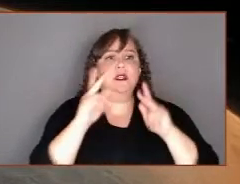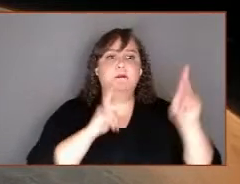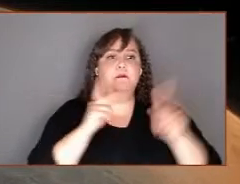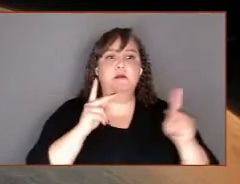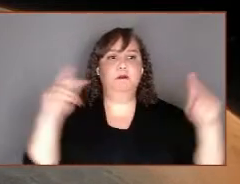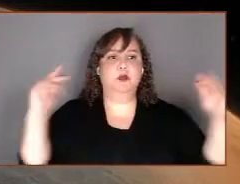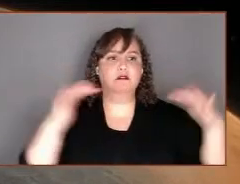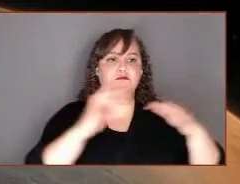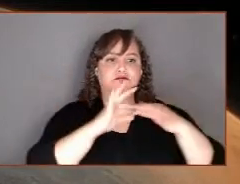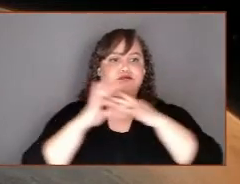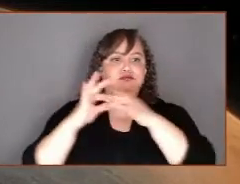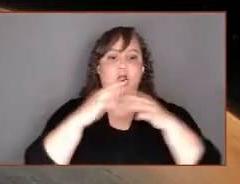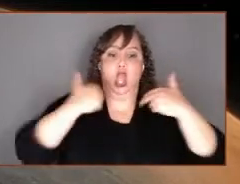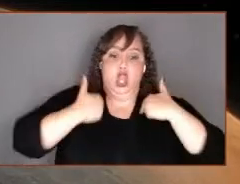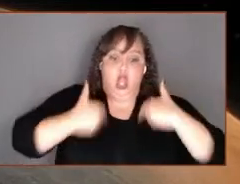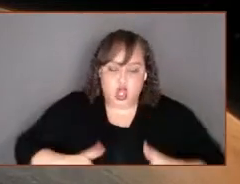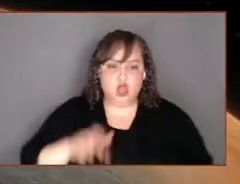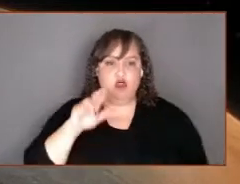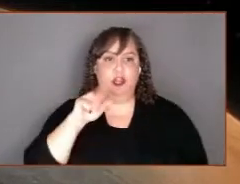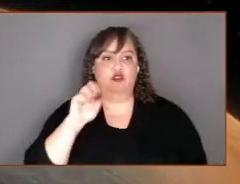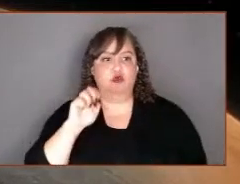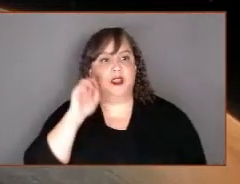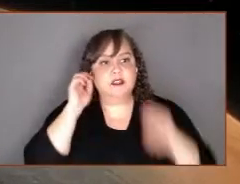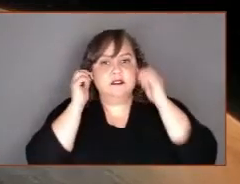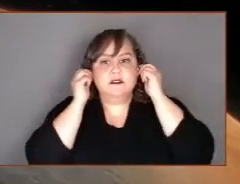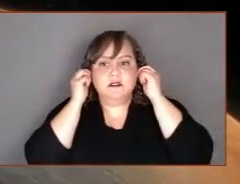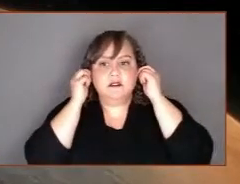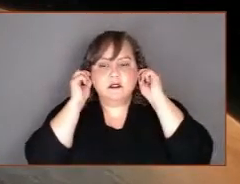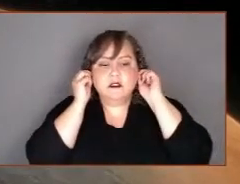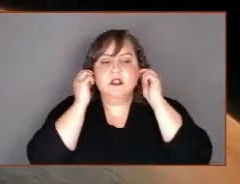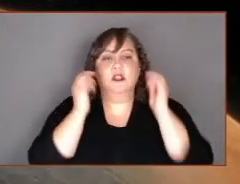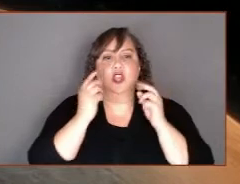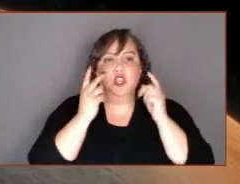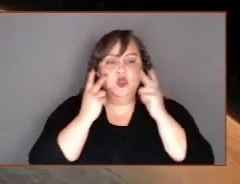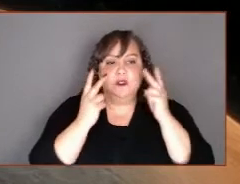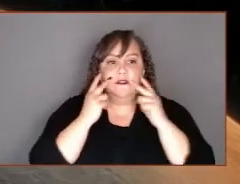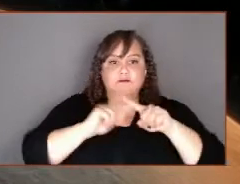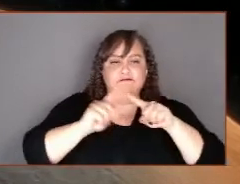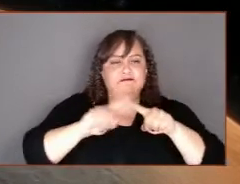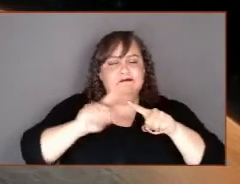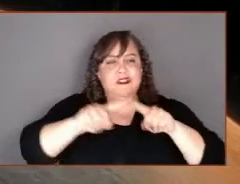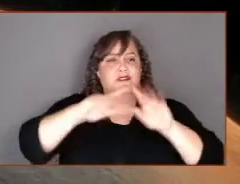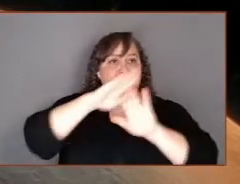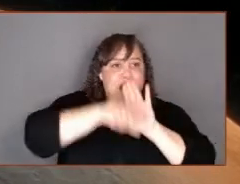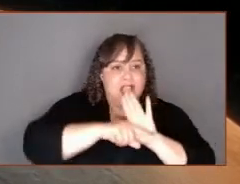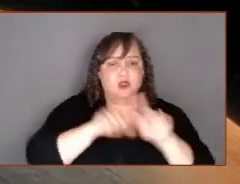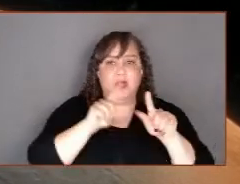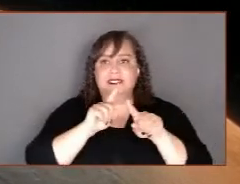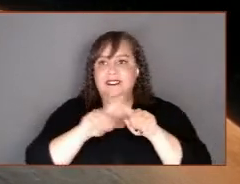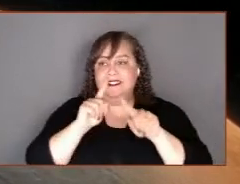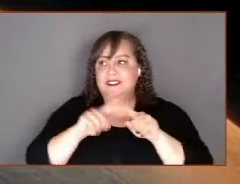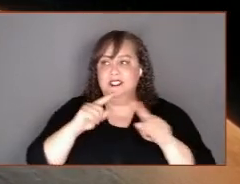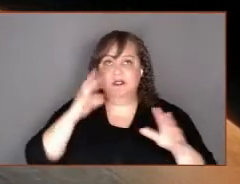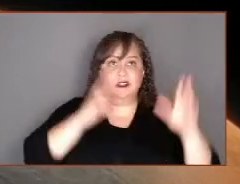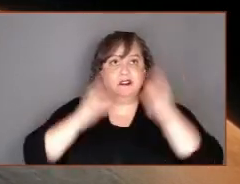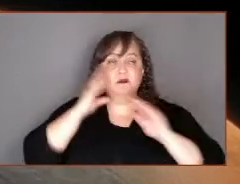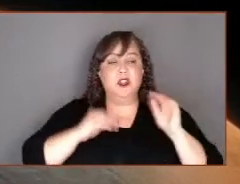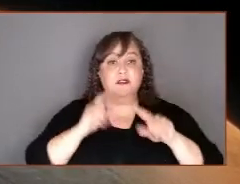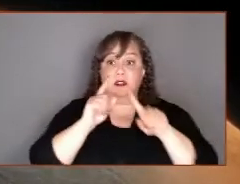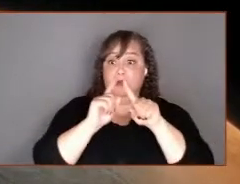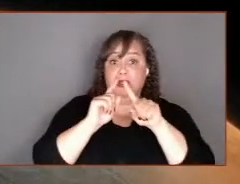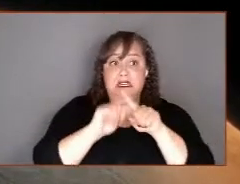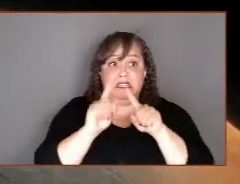human race, and you see all these different walks of life, people from different backgrounds, they speak different languages in many cases, and